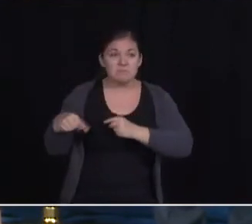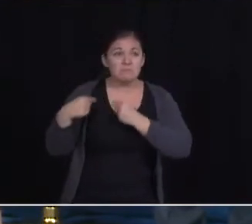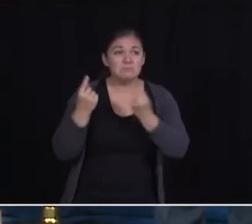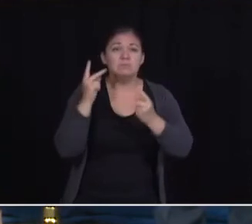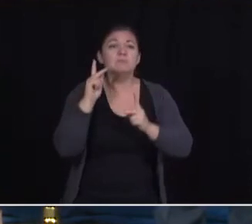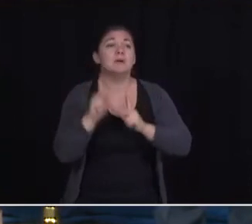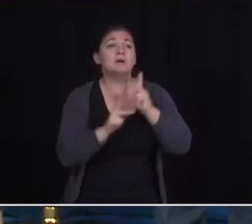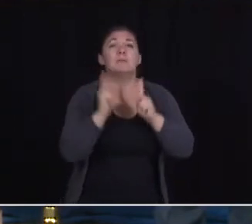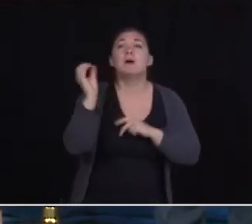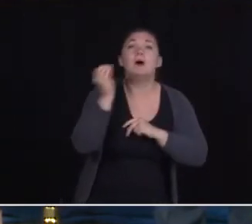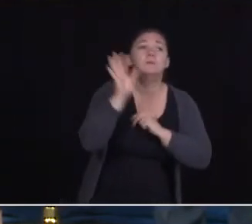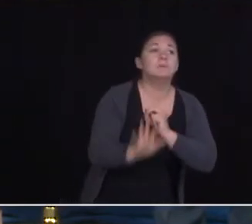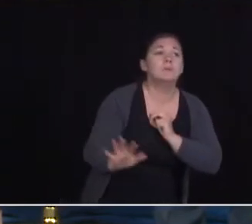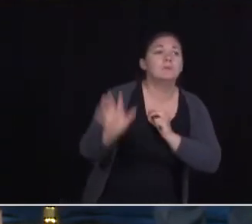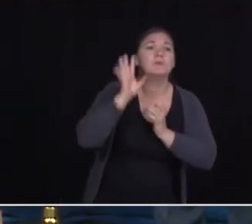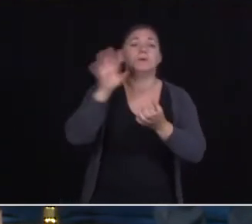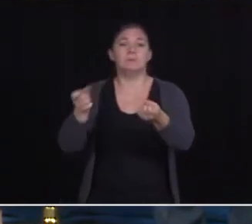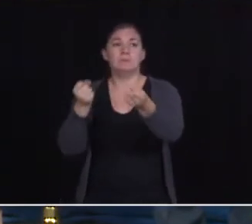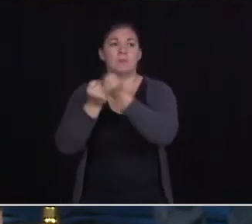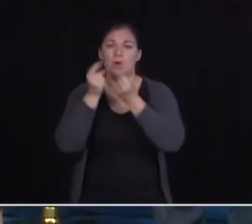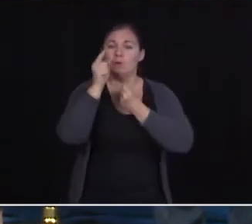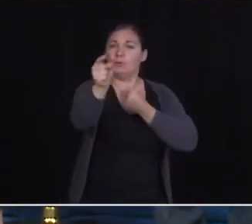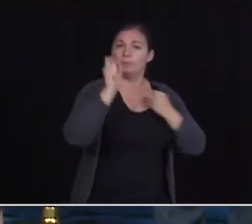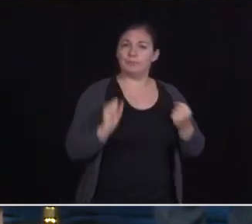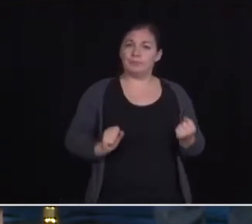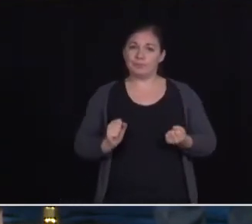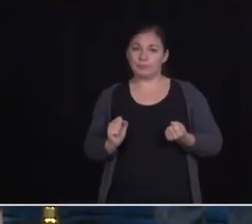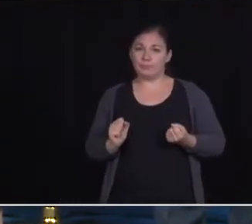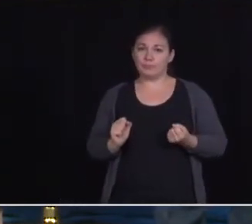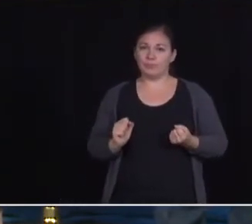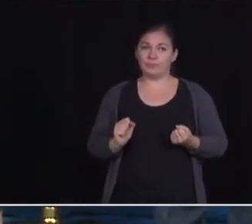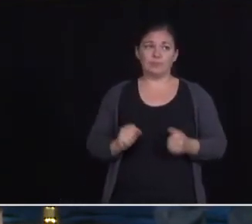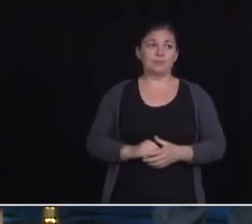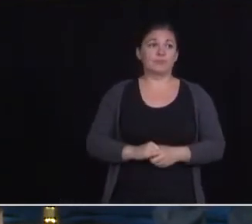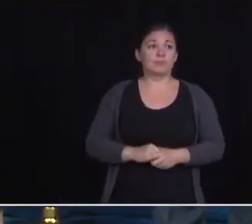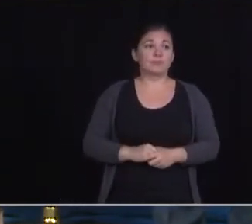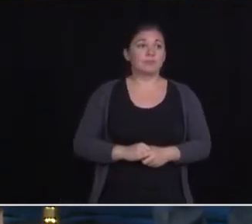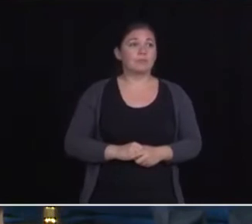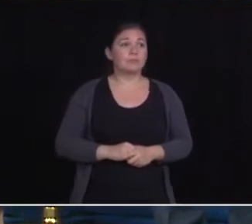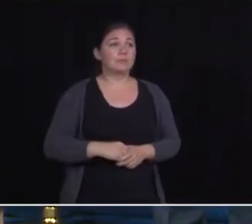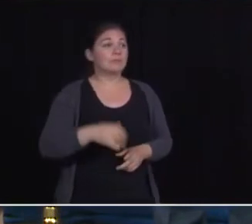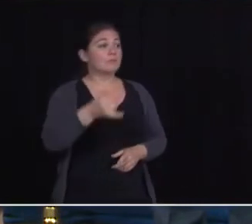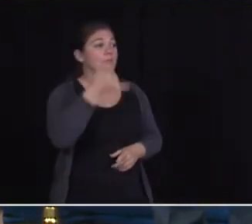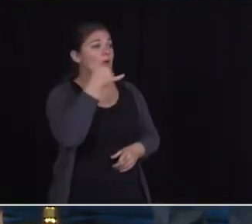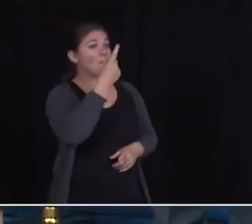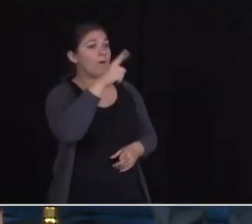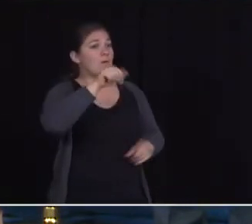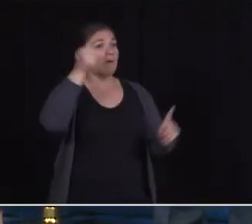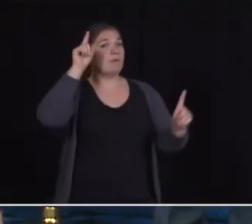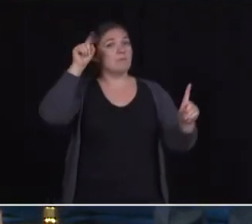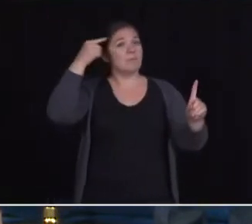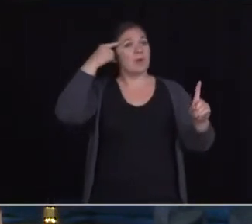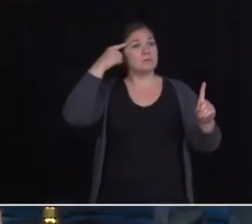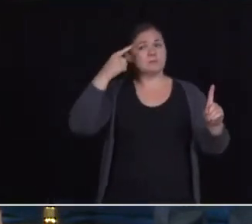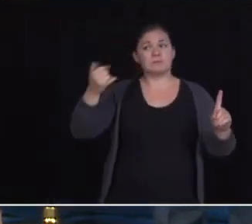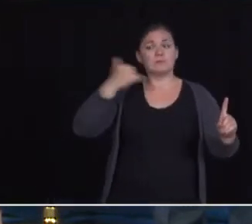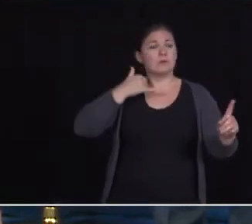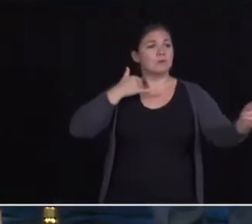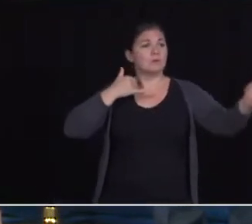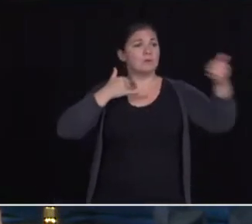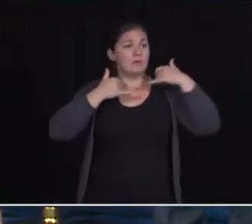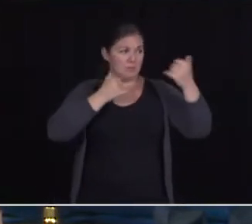to support you. I've had calls this morning from other premiers asking for help, asking for support. You know, they'll give us the support. Everyone